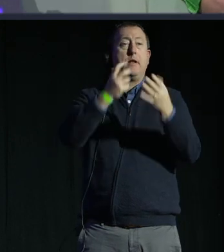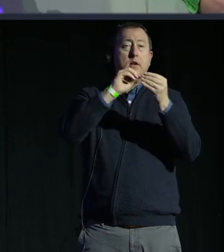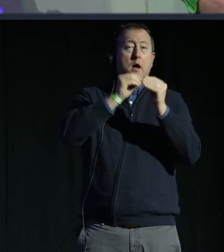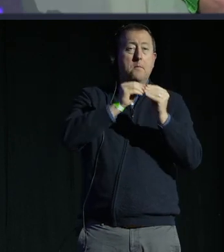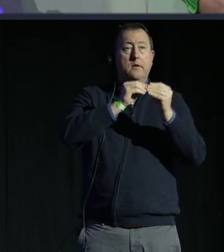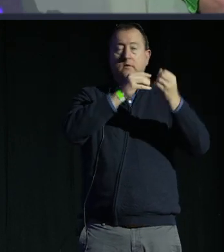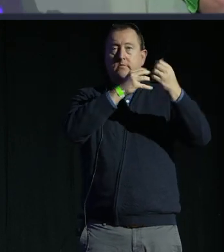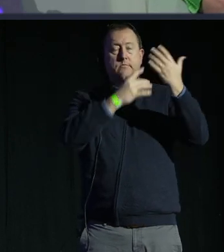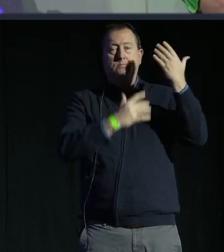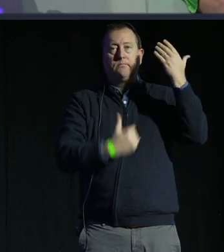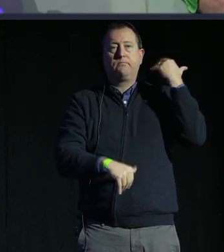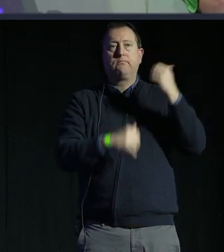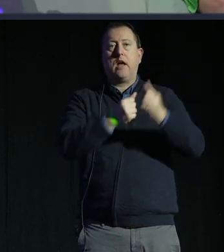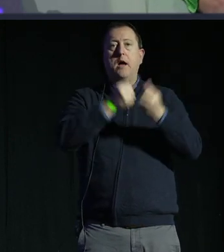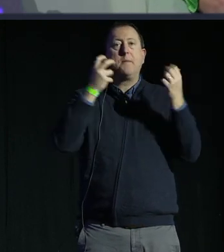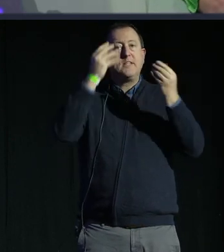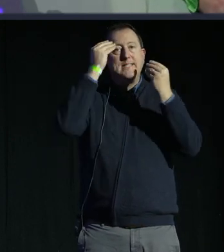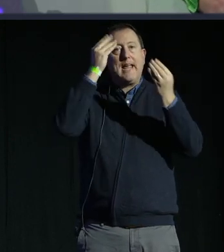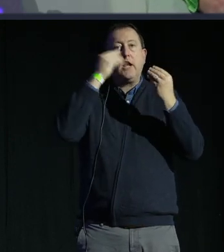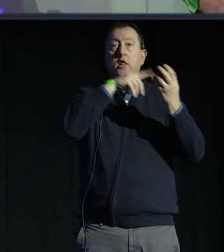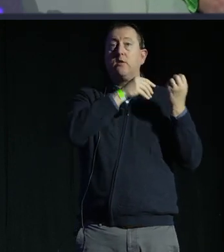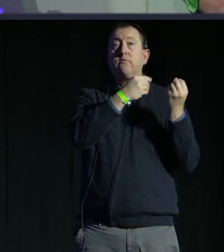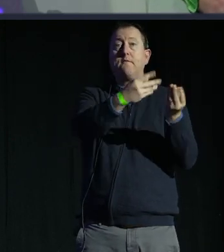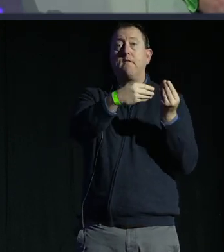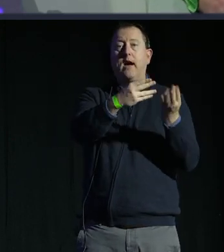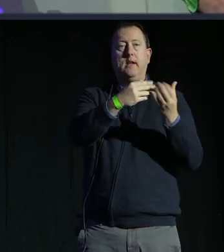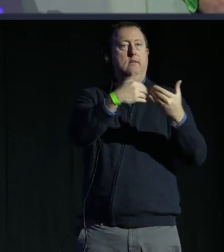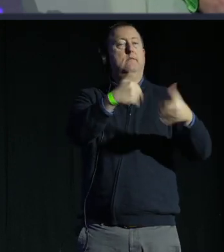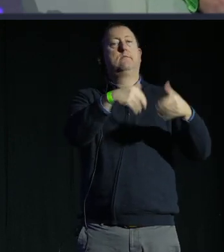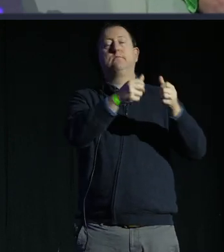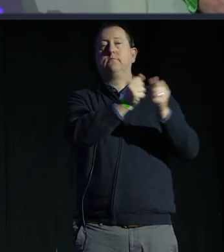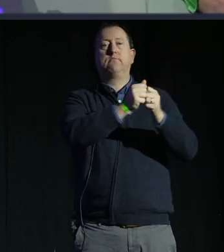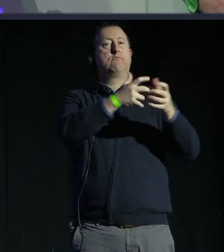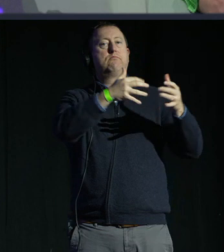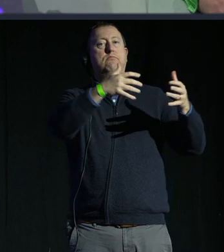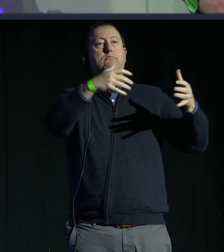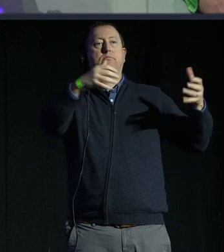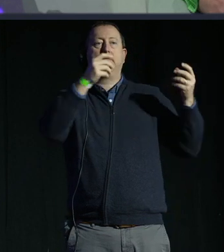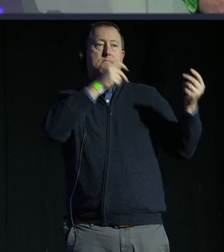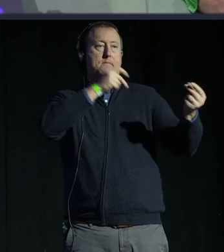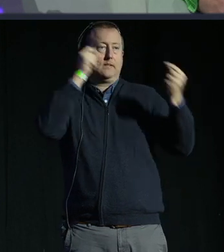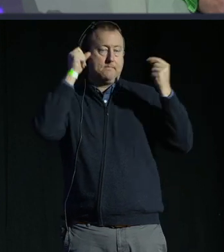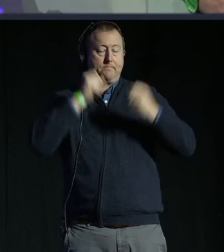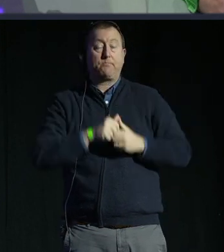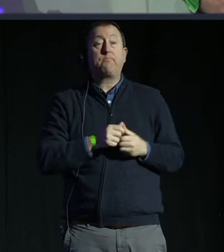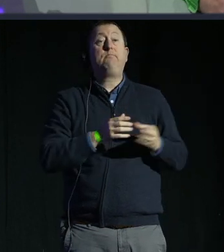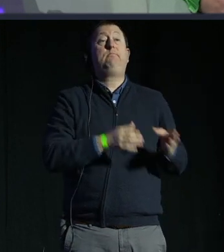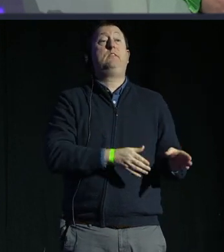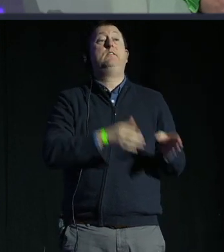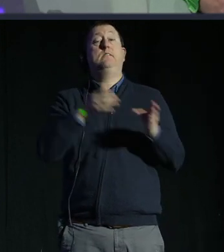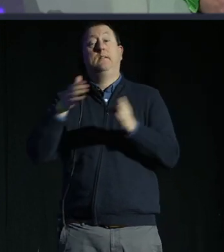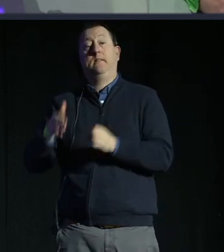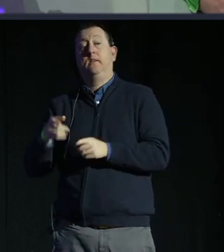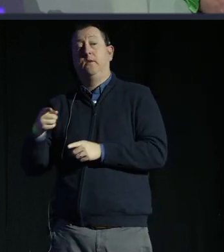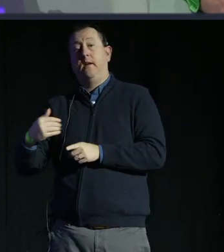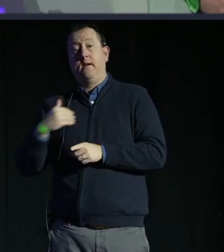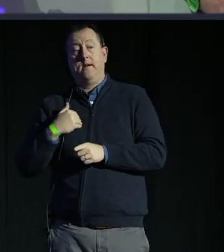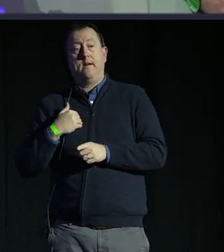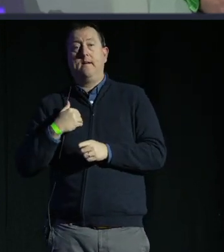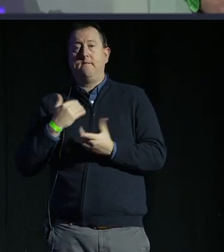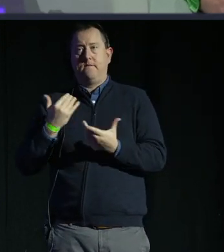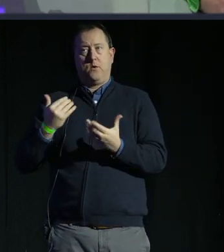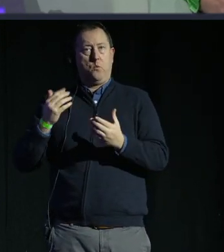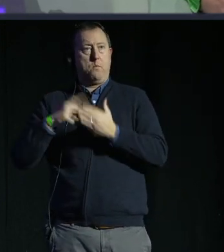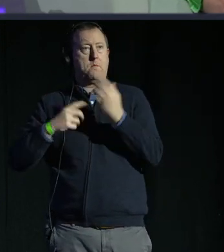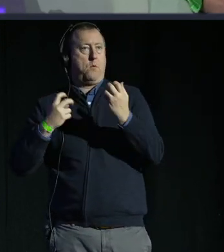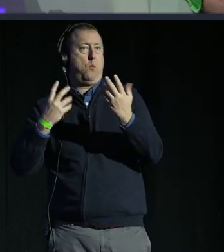of data that those systems are providing, continuing to grow. And then on the other hand, you have the demand